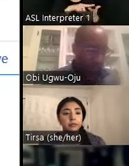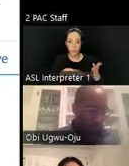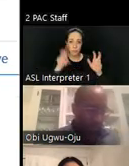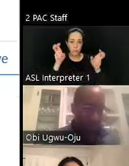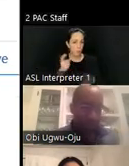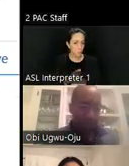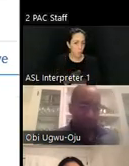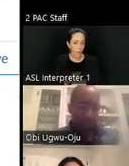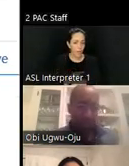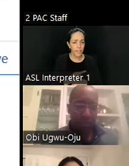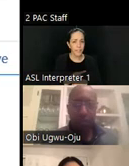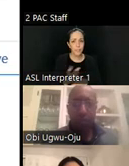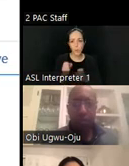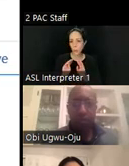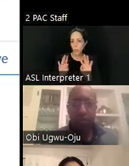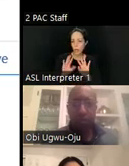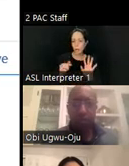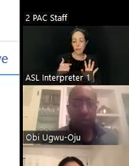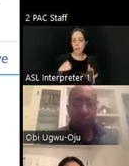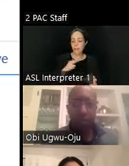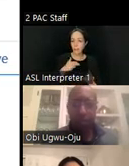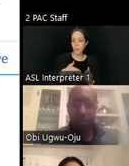I apologize, I'm coming in after the fact.